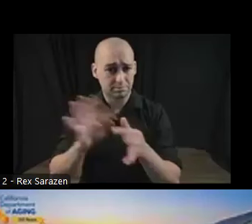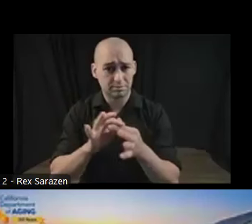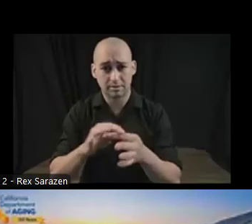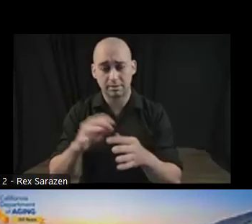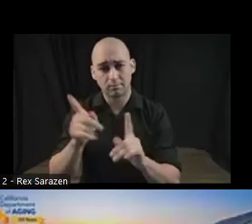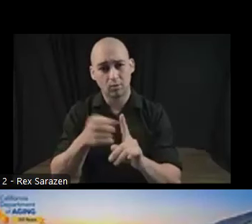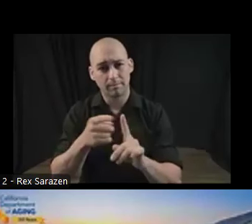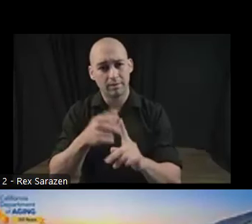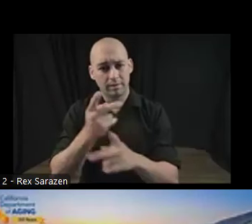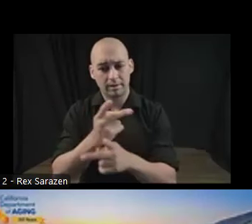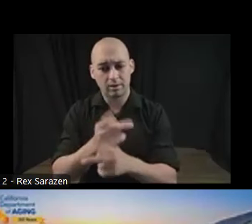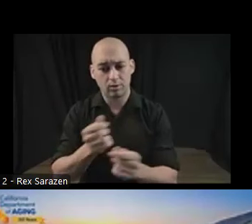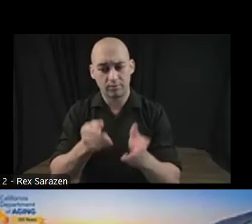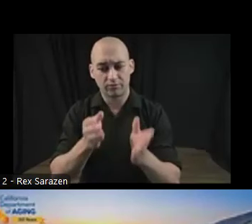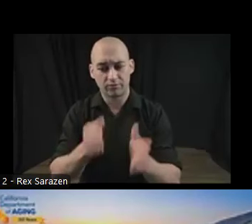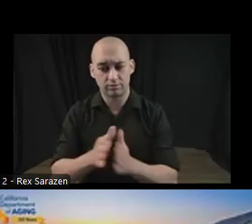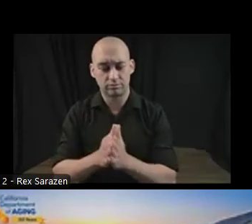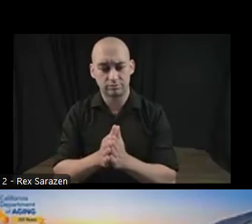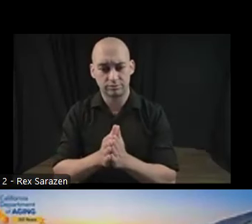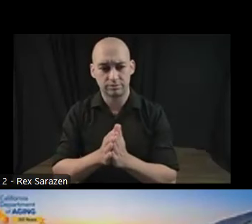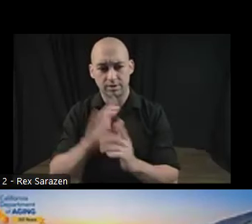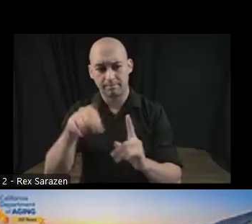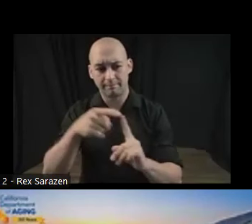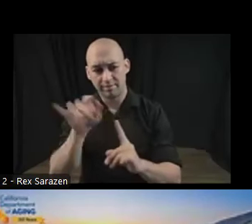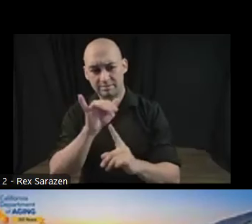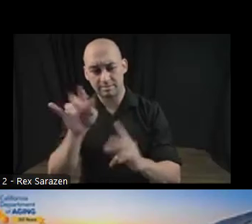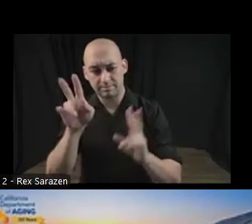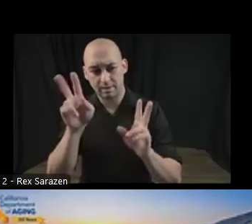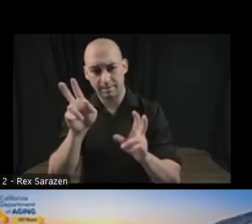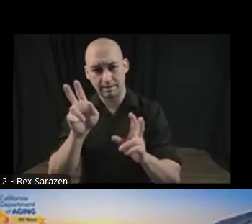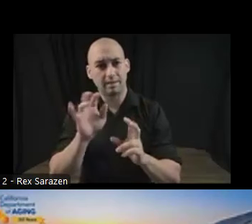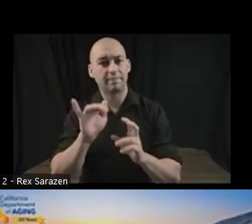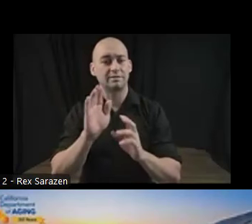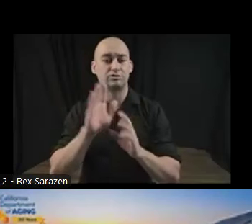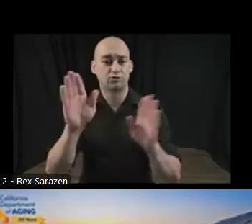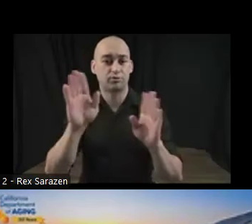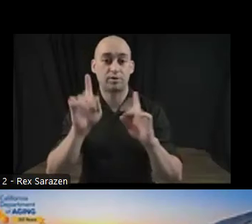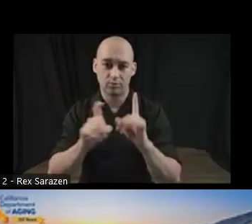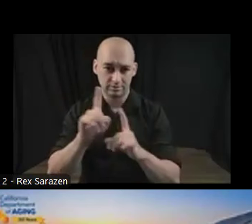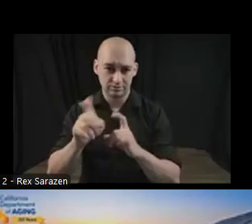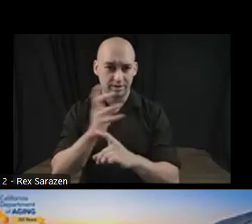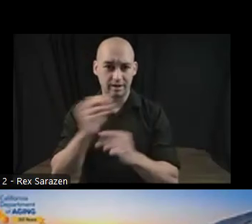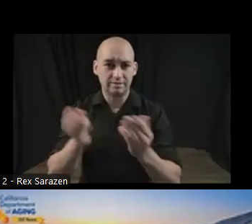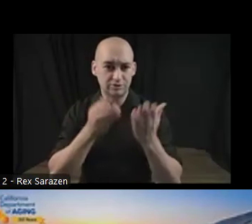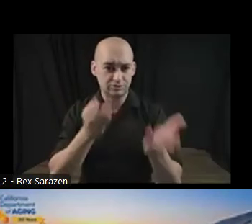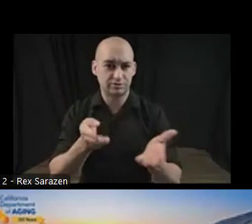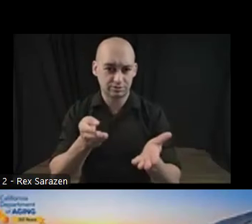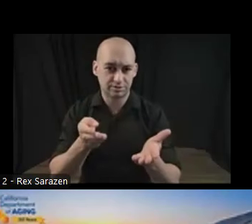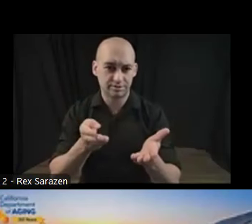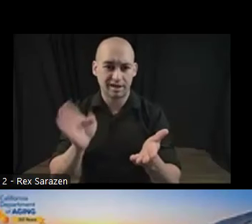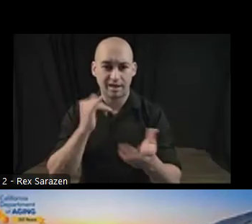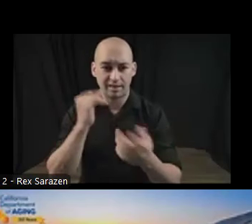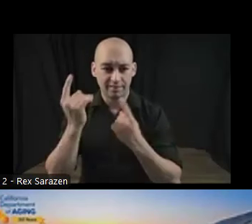same topic? That's a wonderful question and suggestion. I think